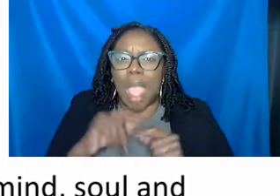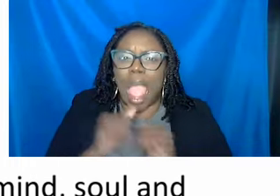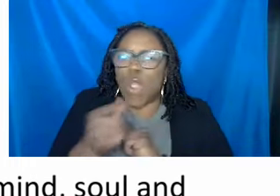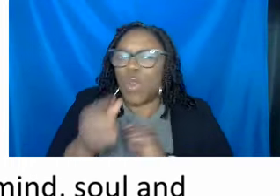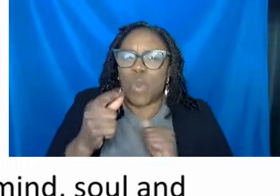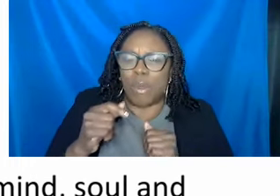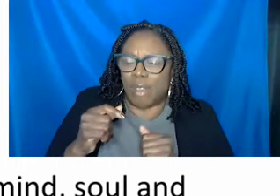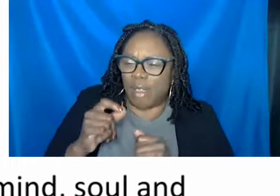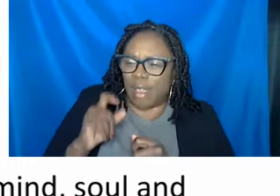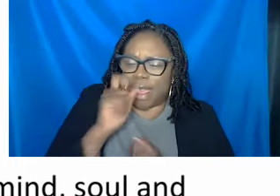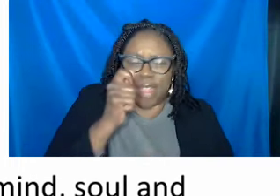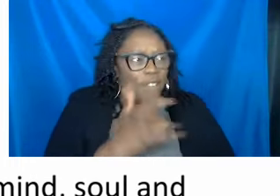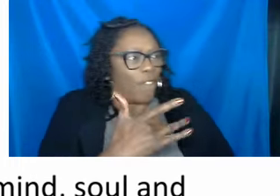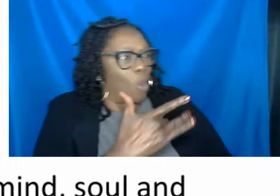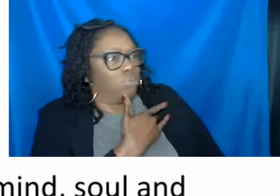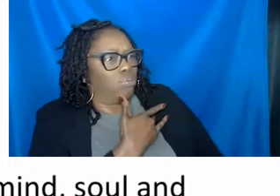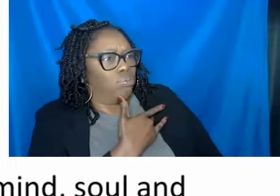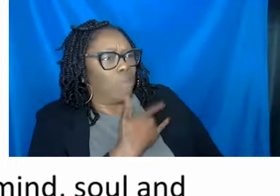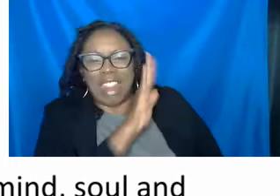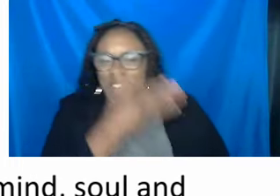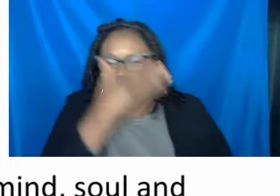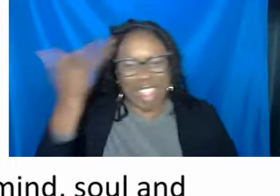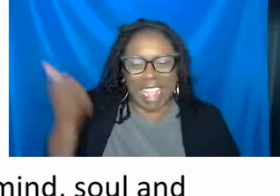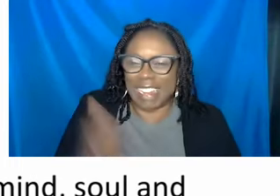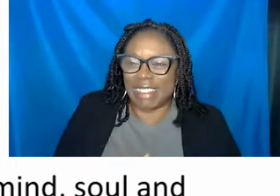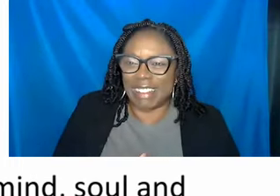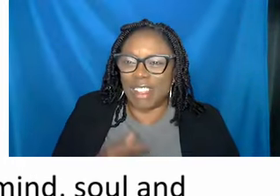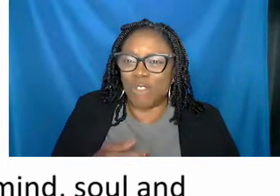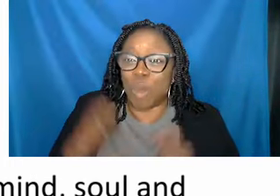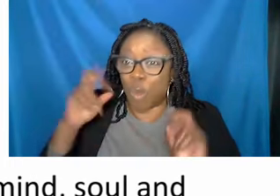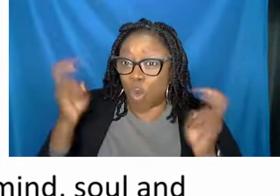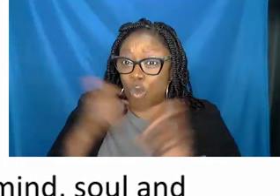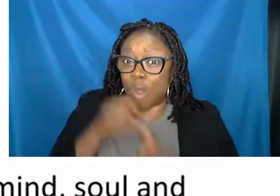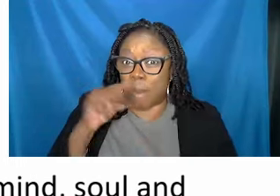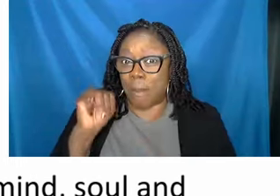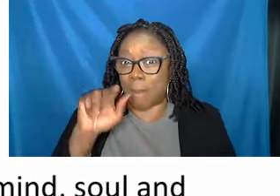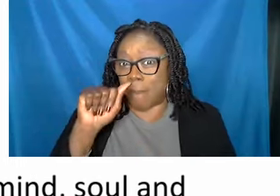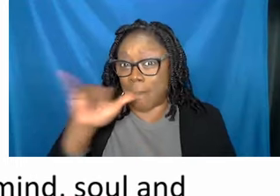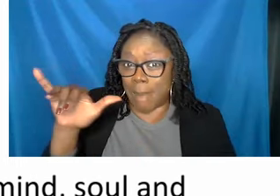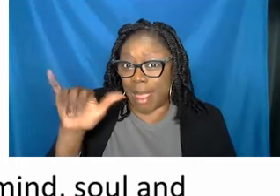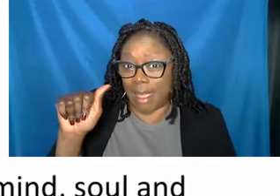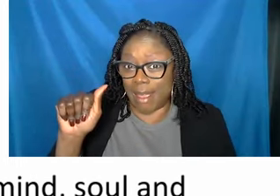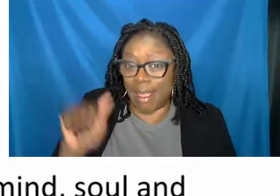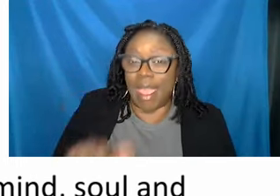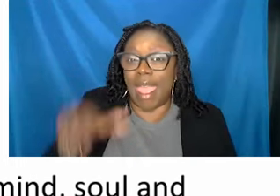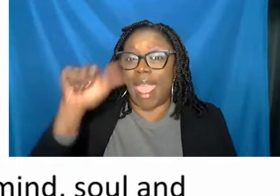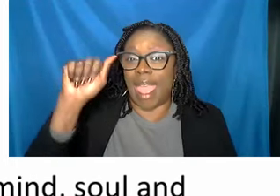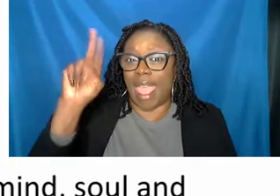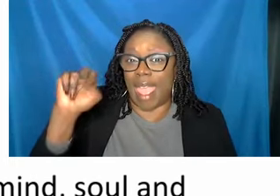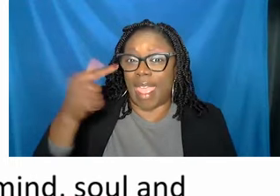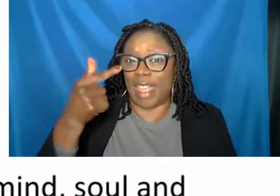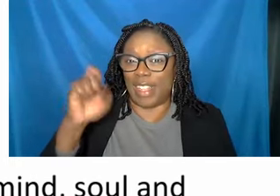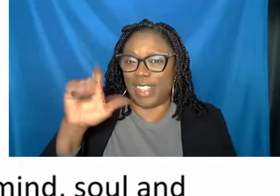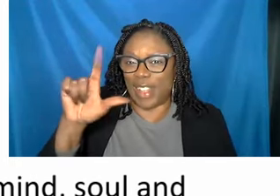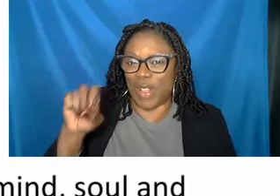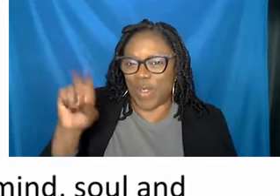Yeah, Angelou. And I have a trivia question. This is a quote that I want to look how it's phrased, right?